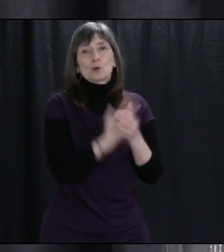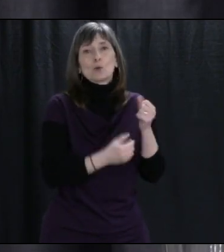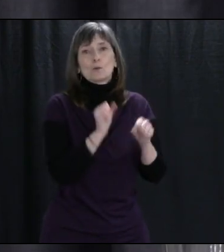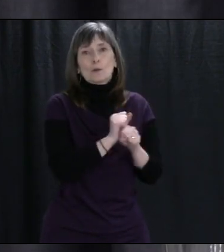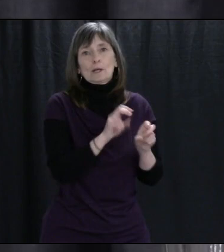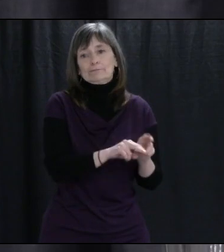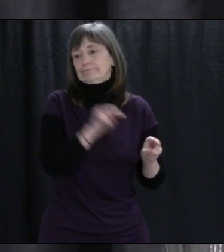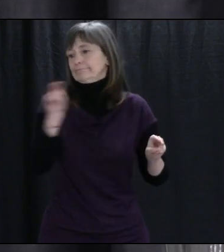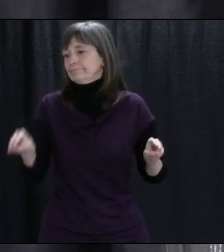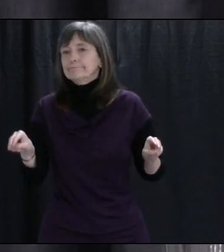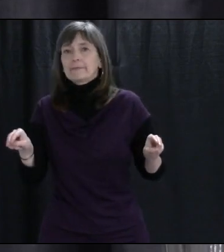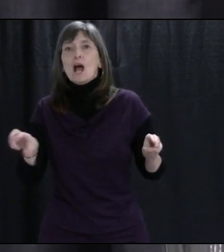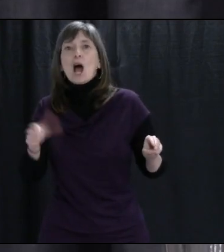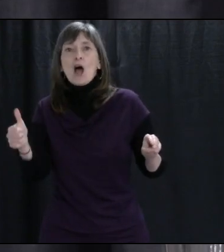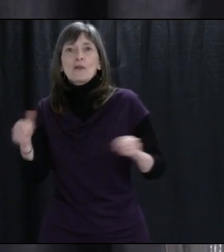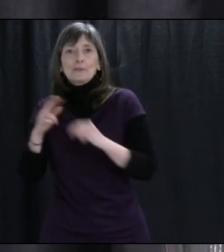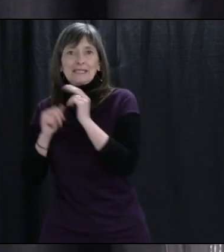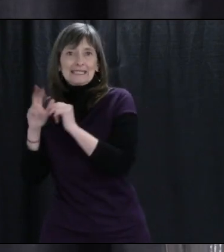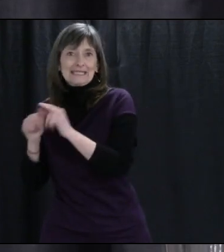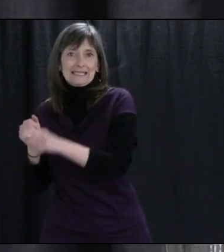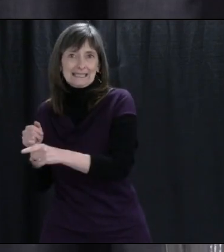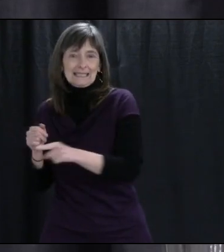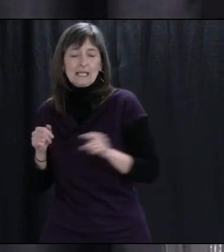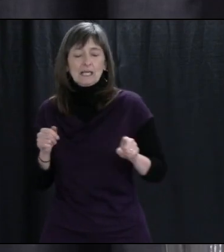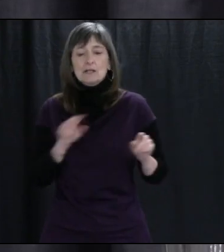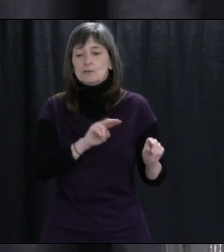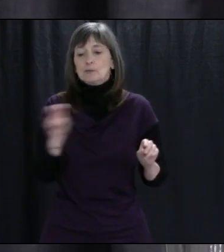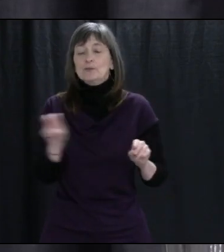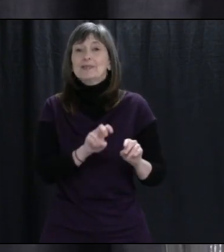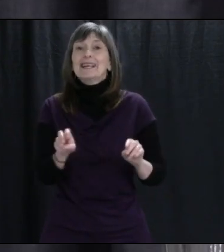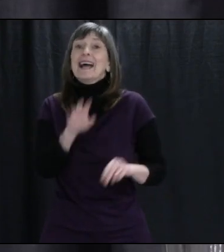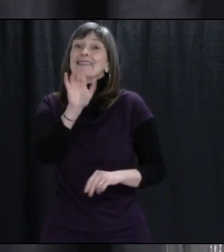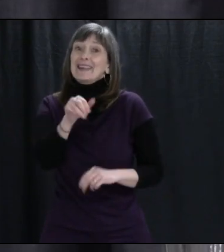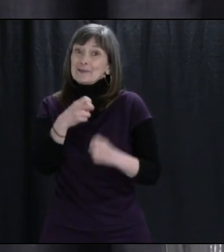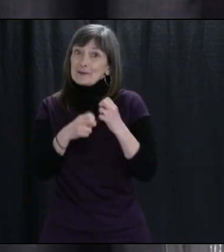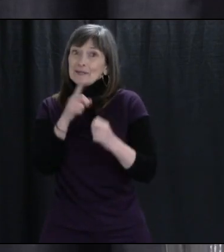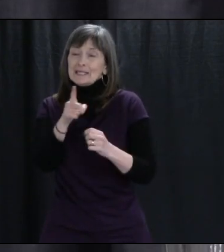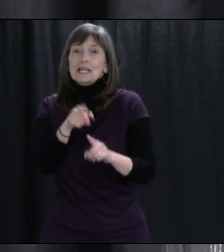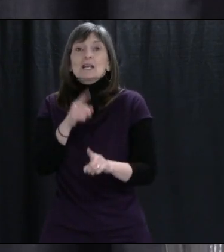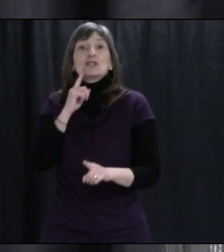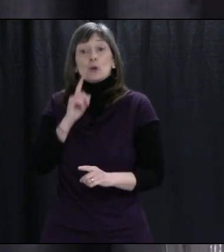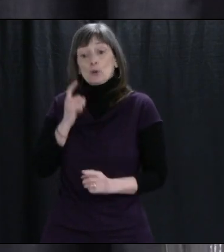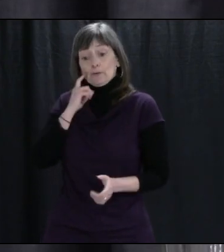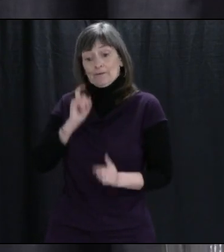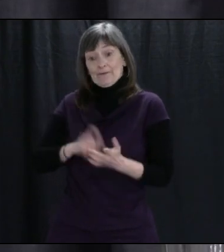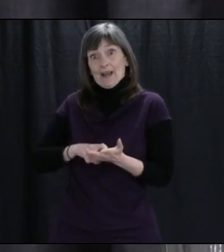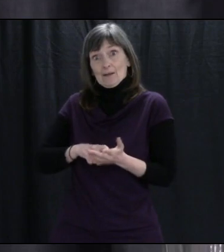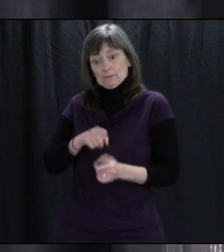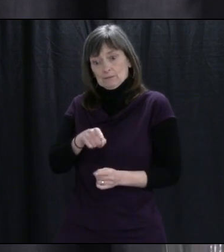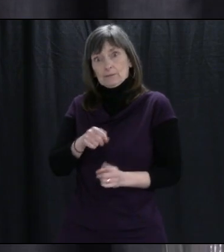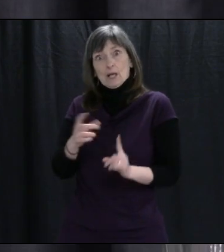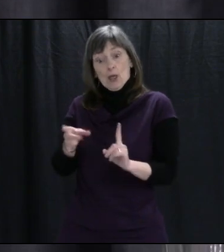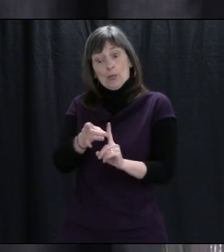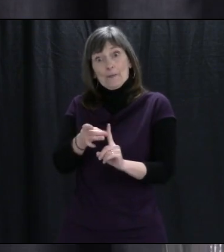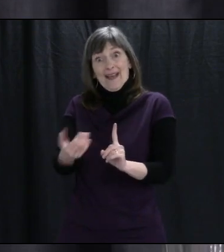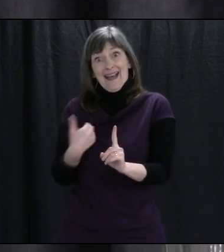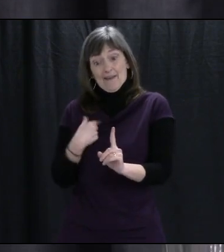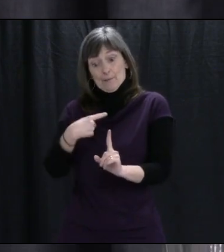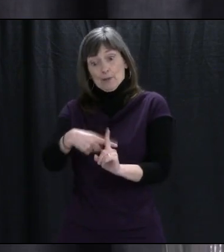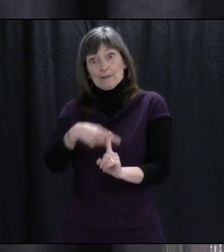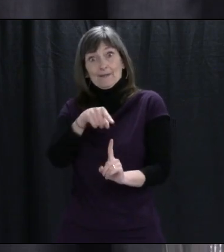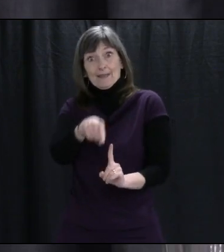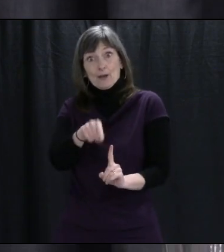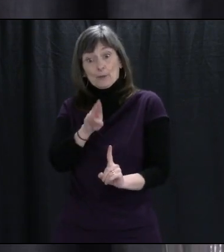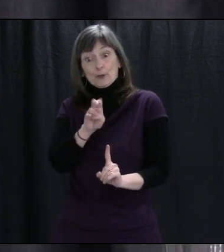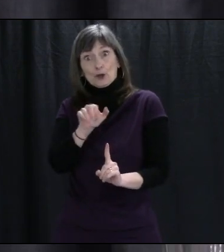the floating of staff between facilities on the Burin Peninsula ended as soon as we knew this situation has arisen,